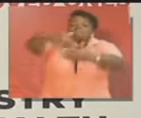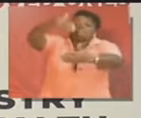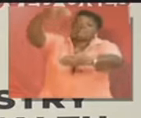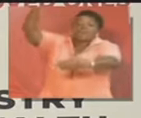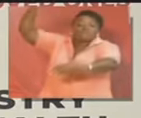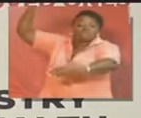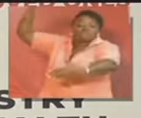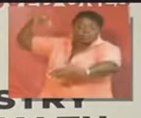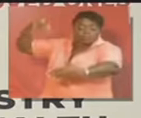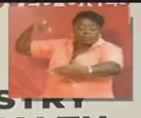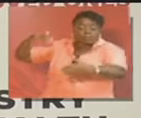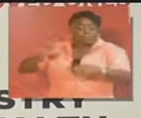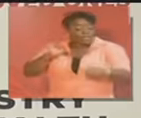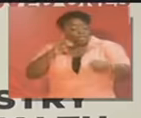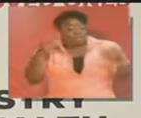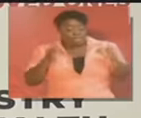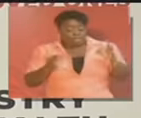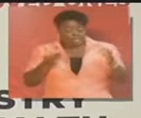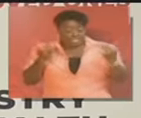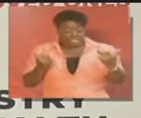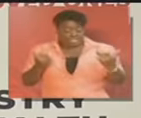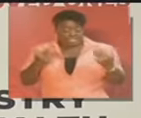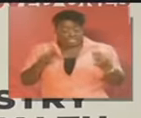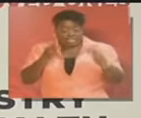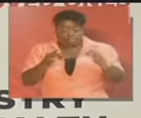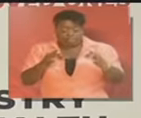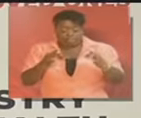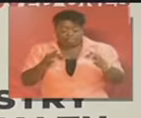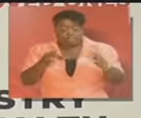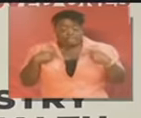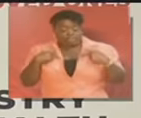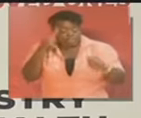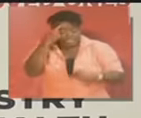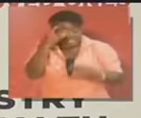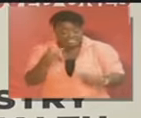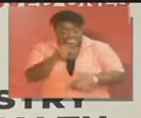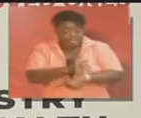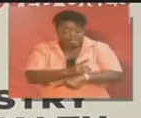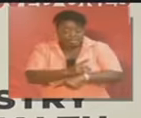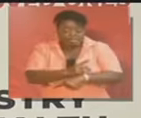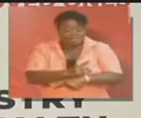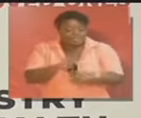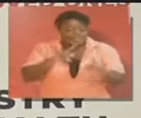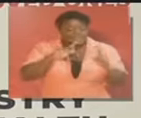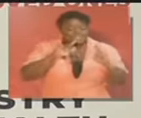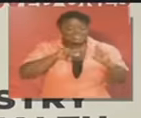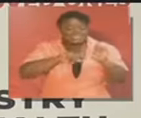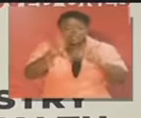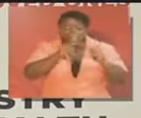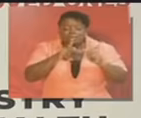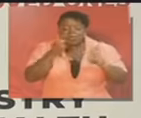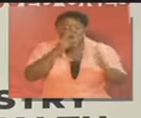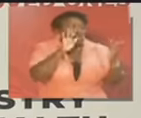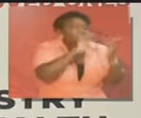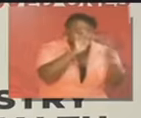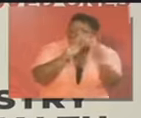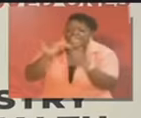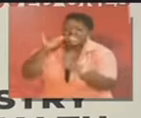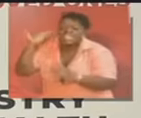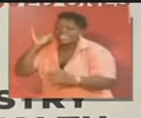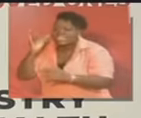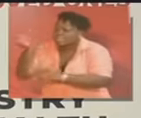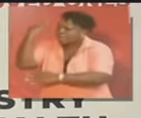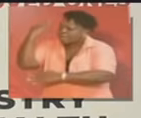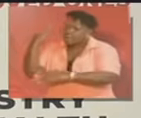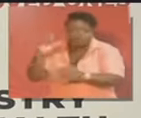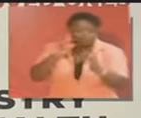and this is based on the existing and updated WHO guidance for contact tracing, updated